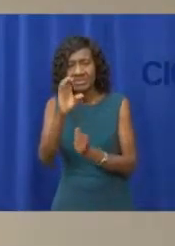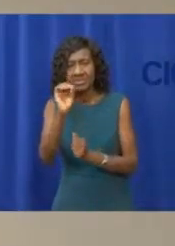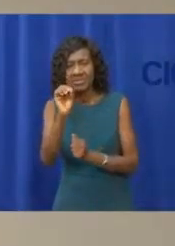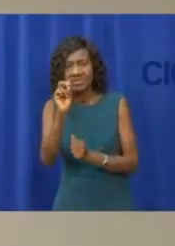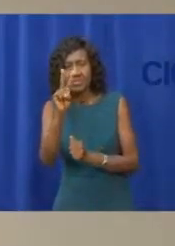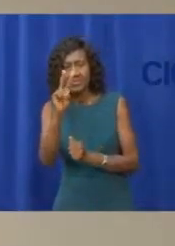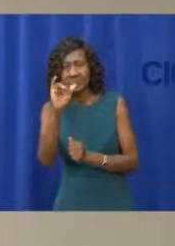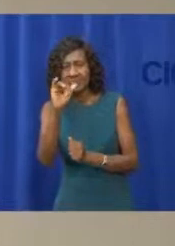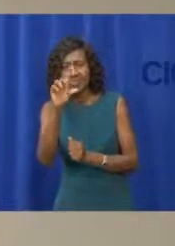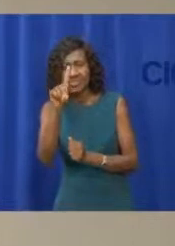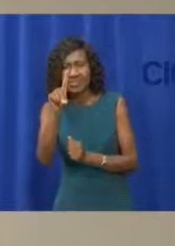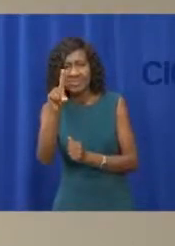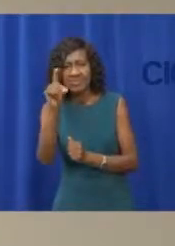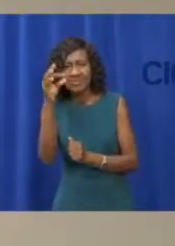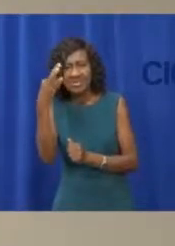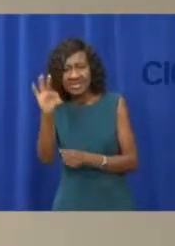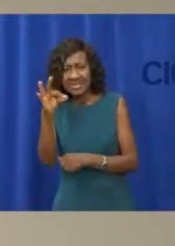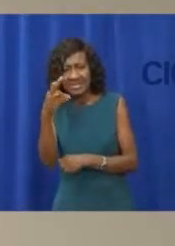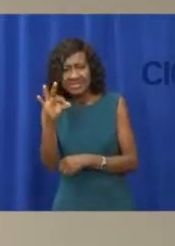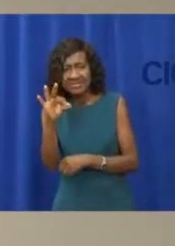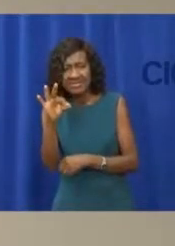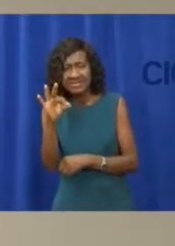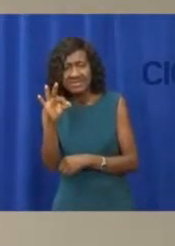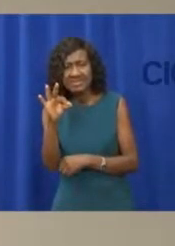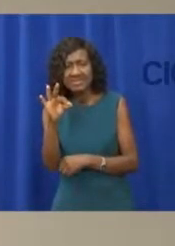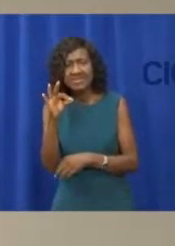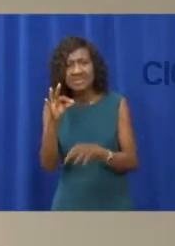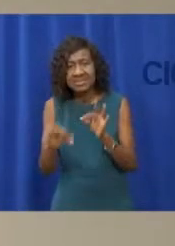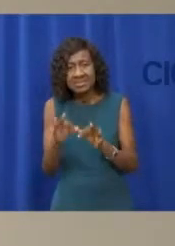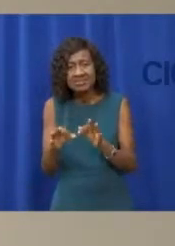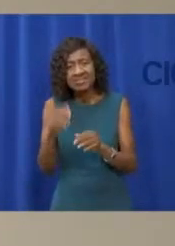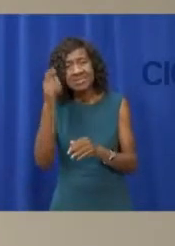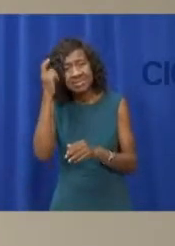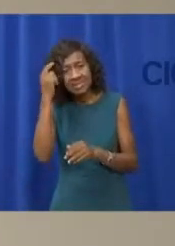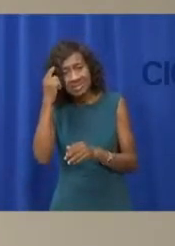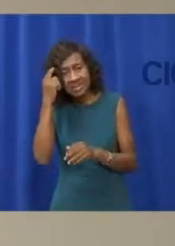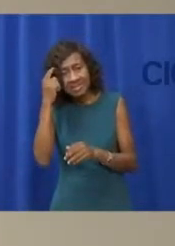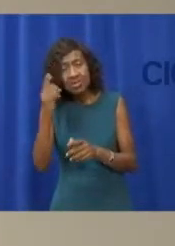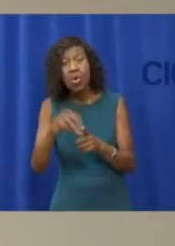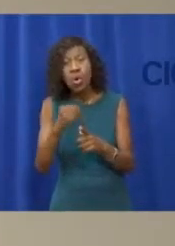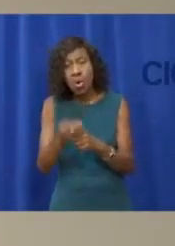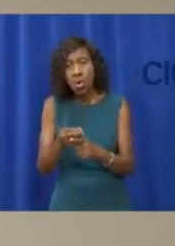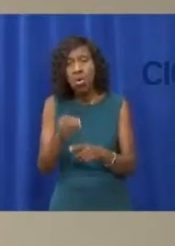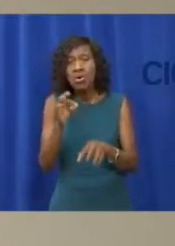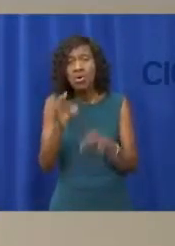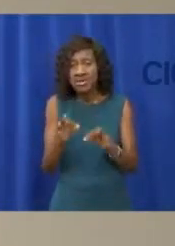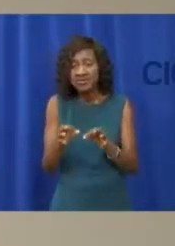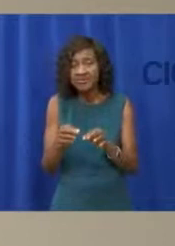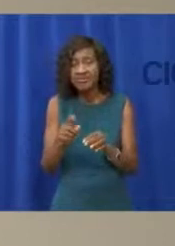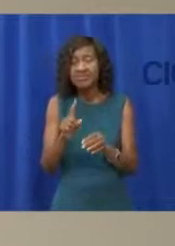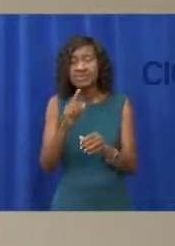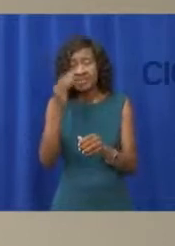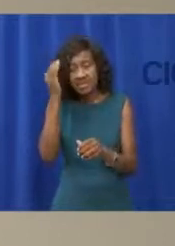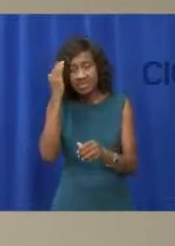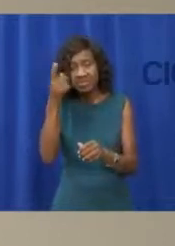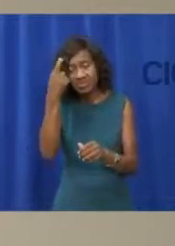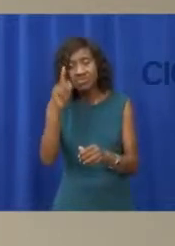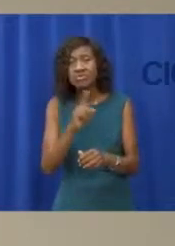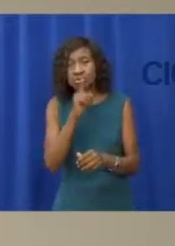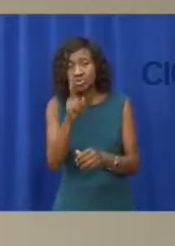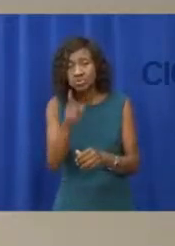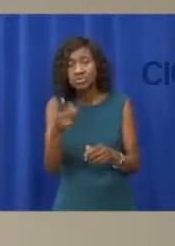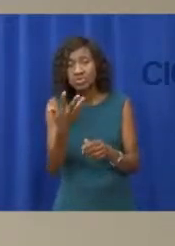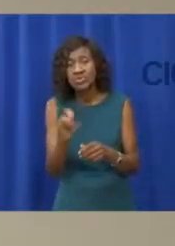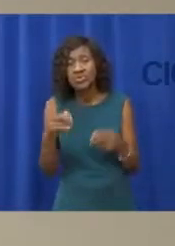when COVID-19 infection is suspected or confirmed. These guidelines have been developed based